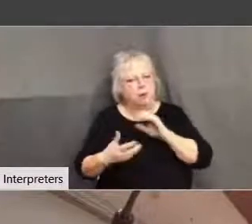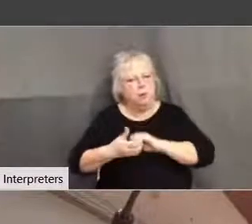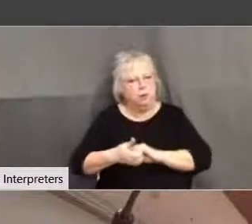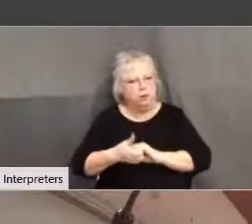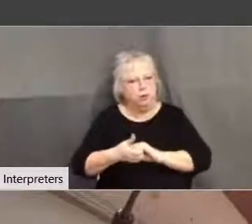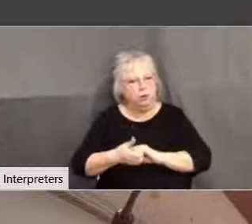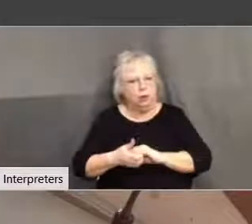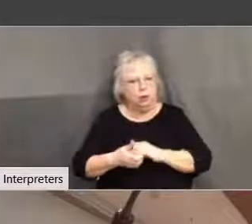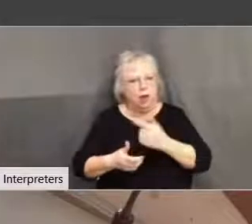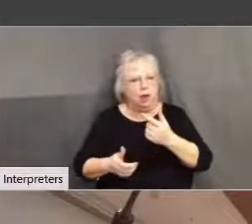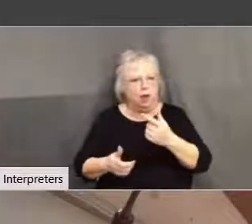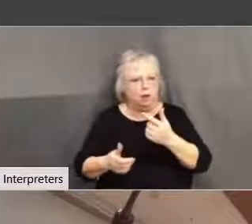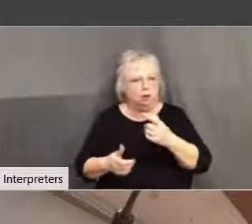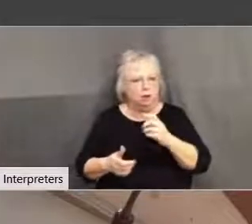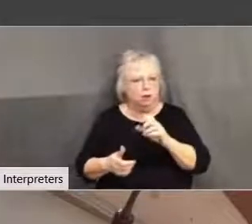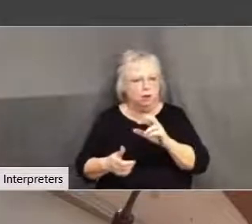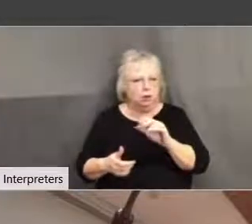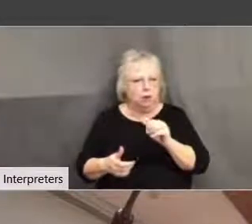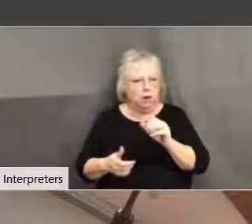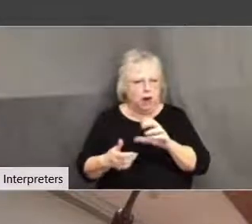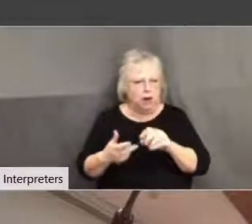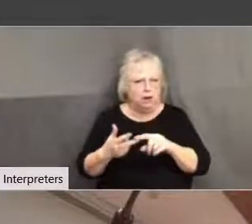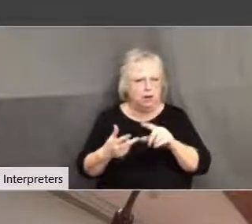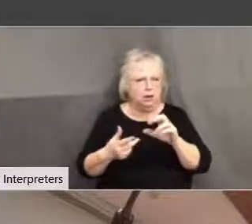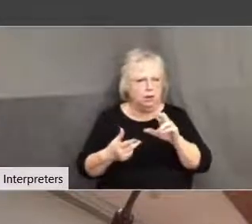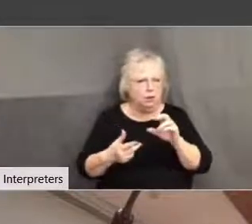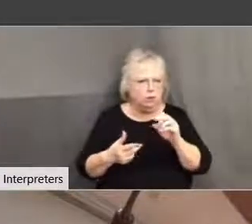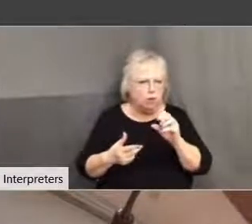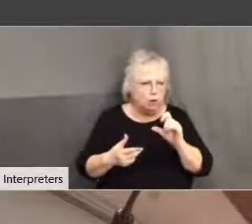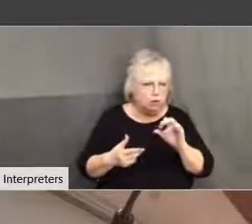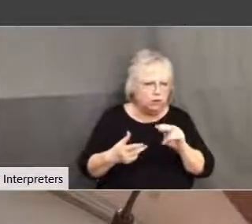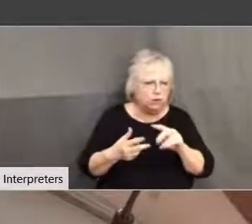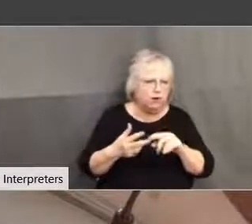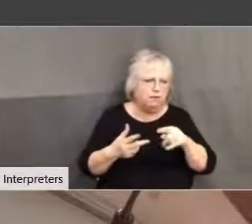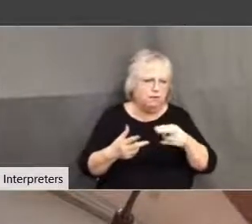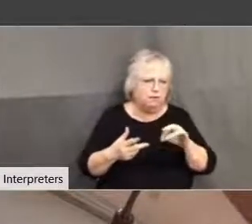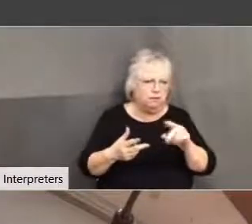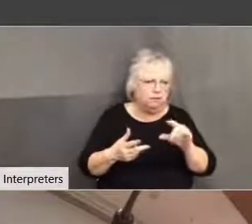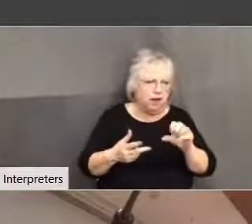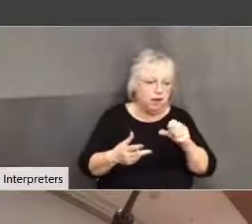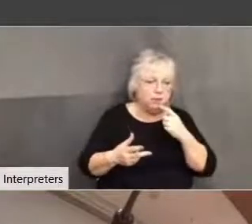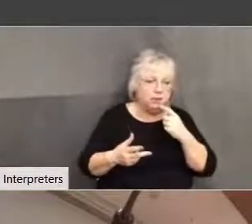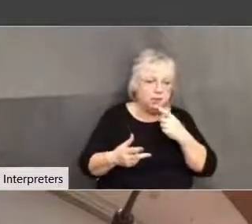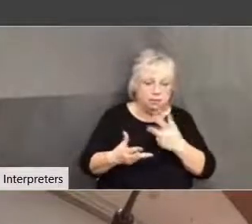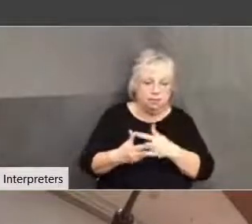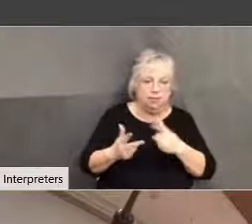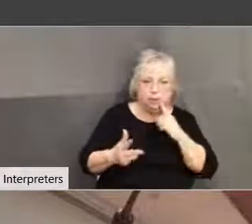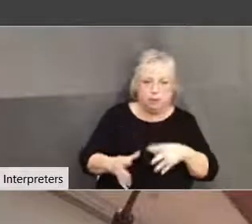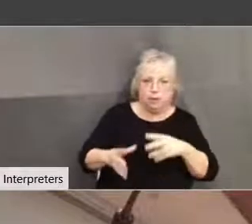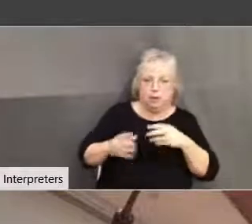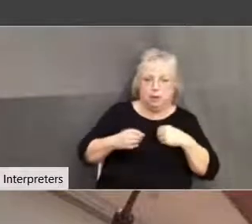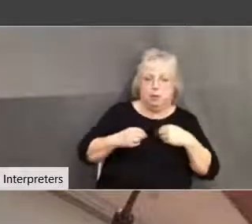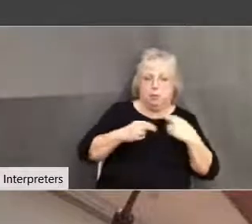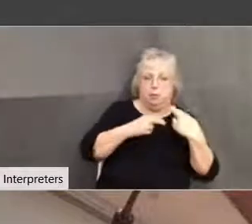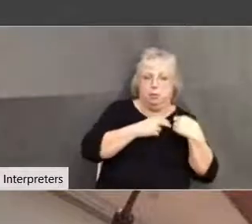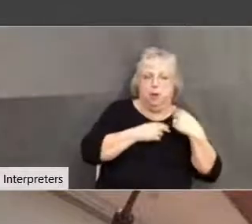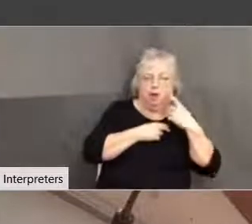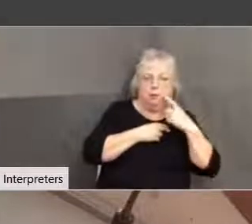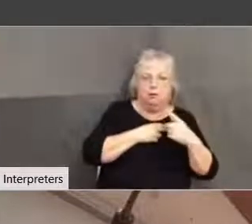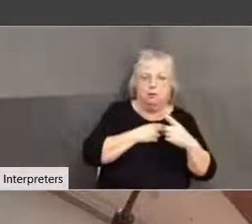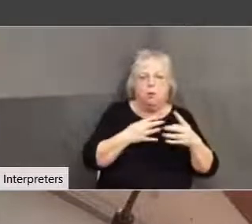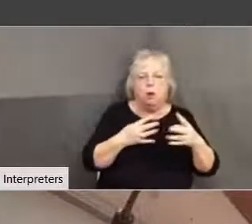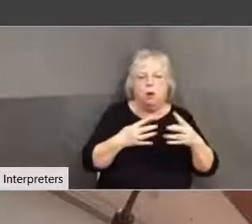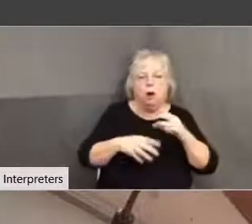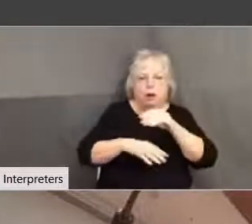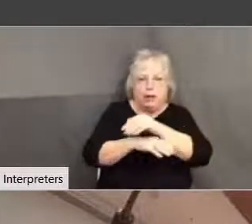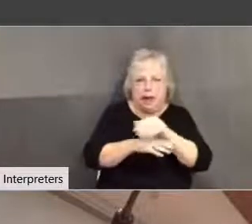Croson and Phillips, have said that they would take responsibility, Mr. Moore, for locking the gate in the evening because